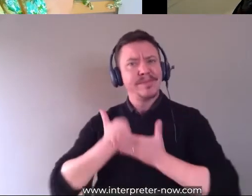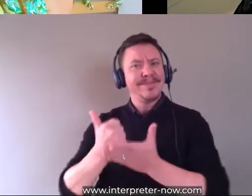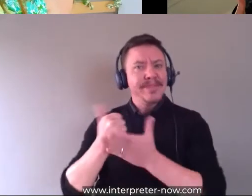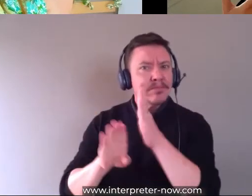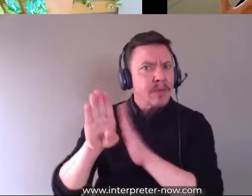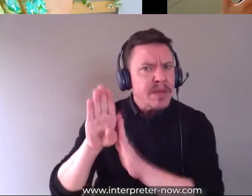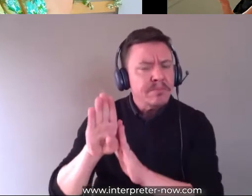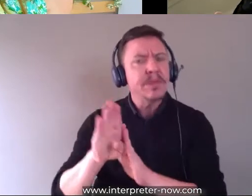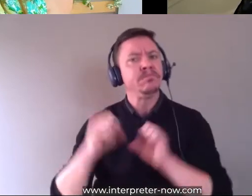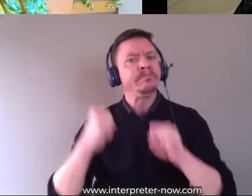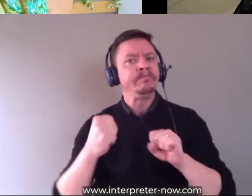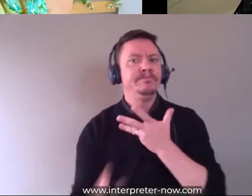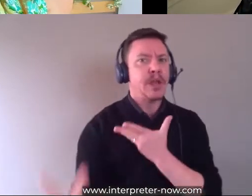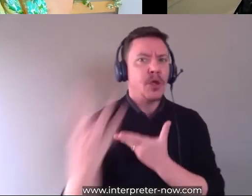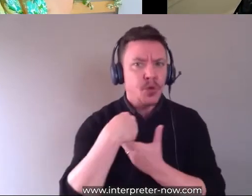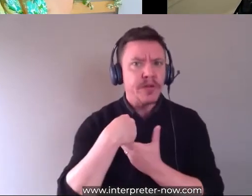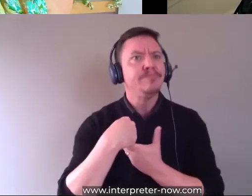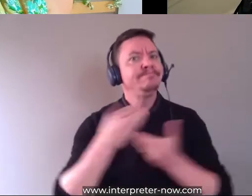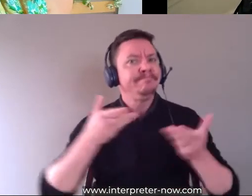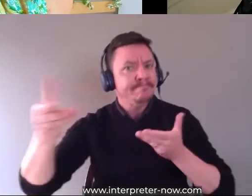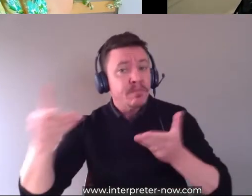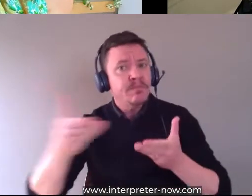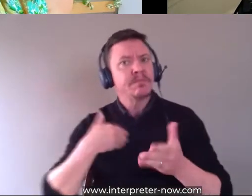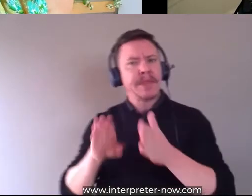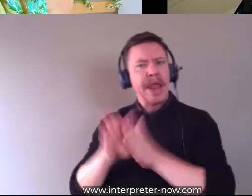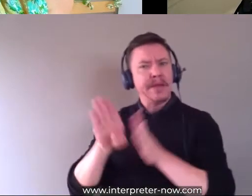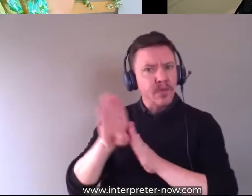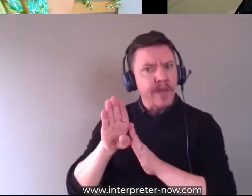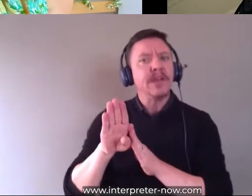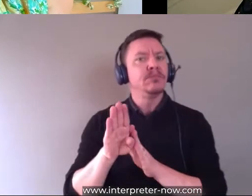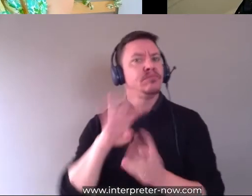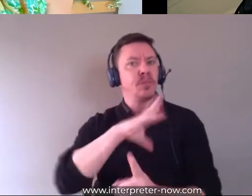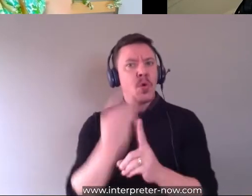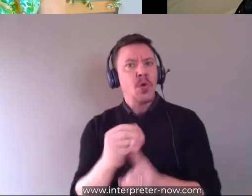very inclusive and thriving cultures that scale.